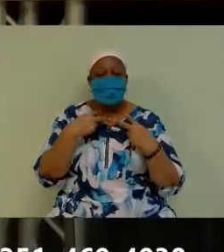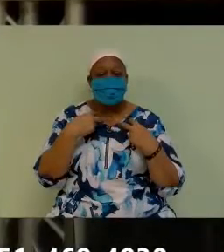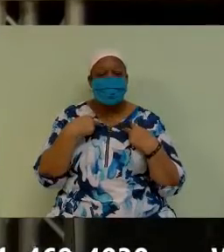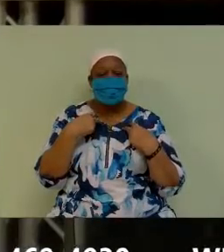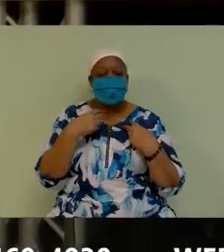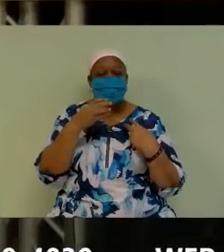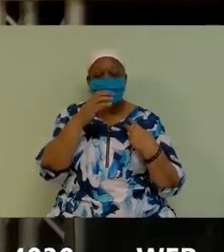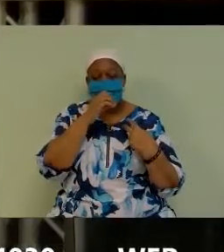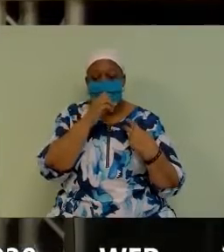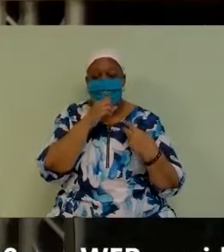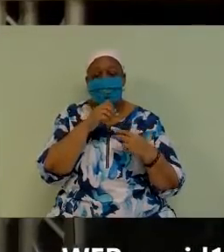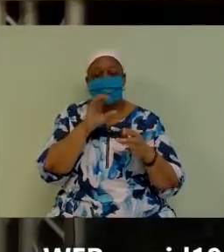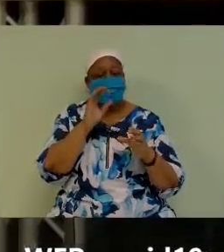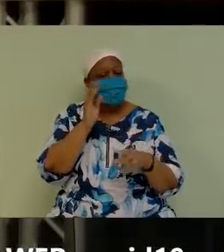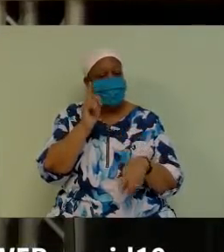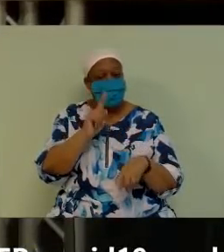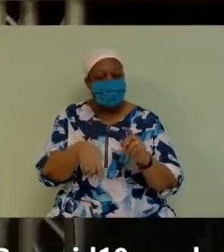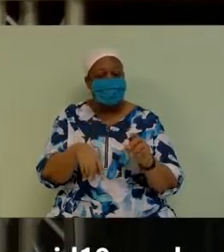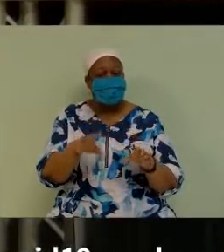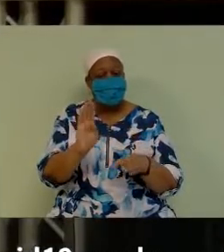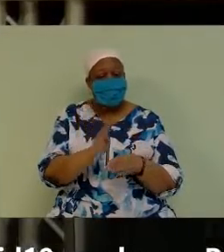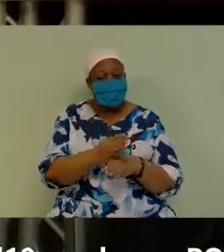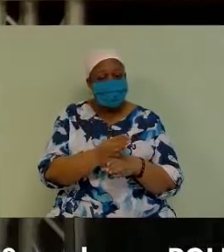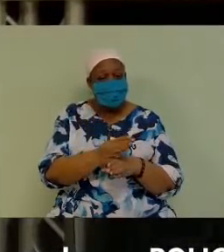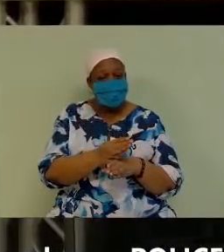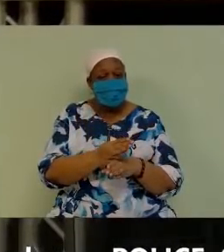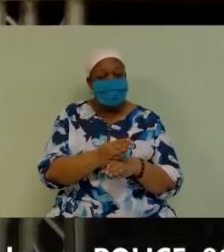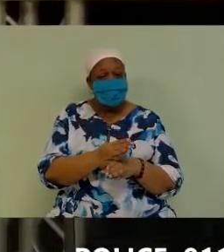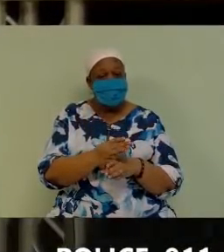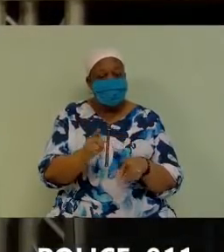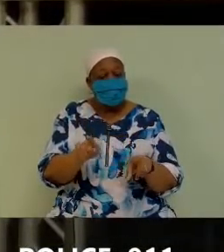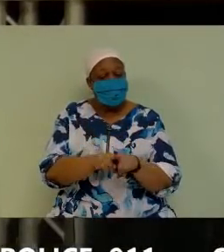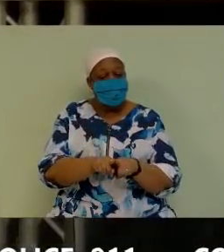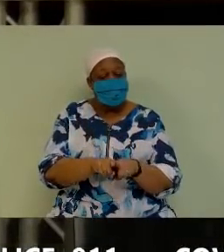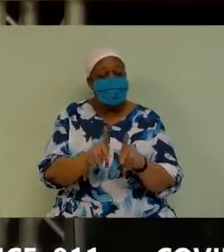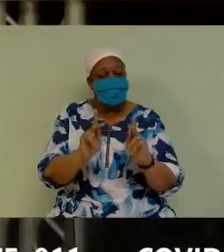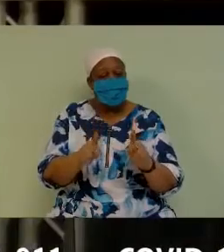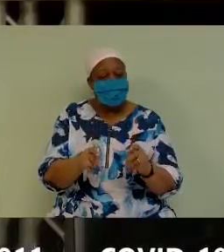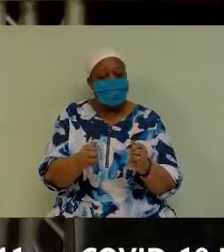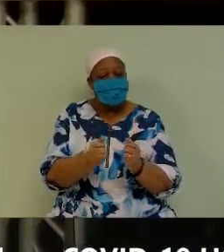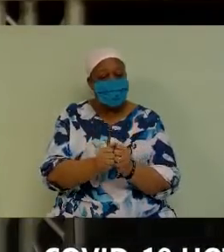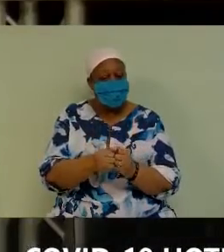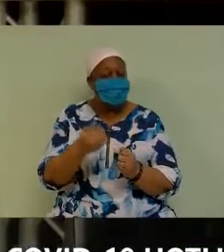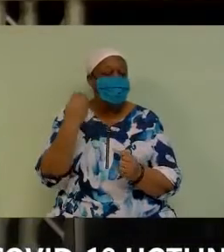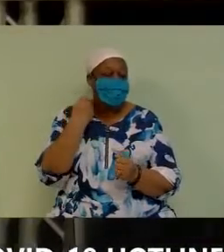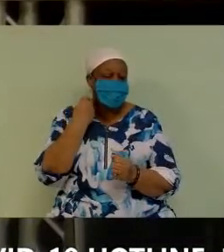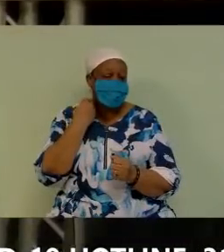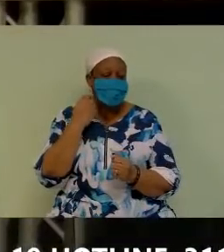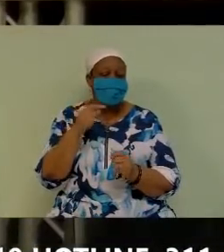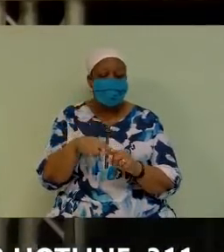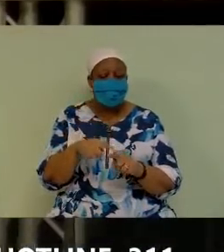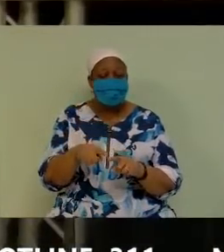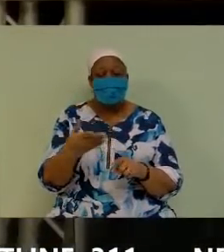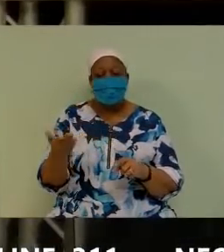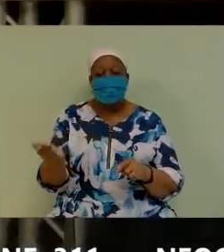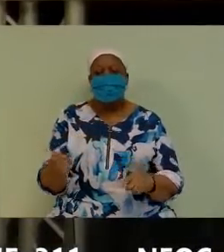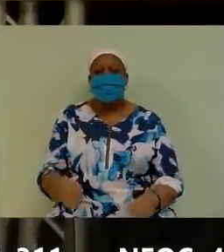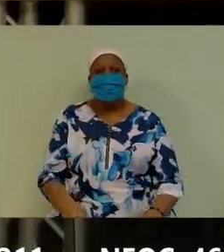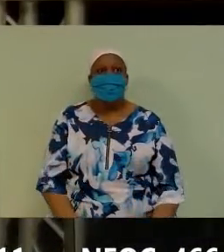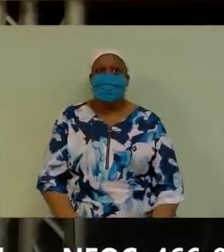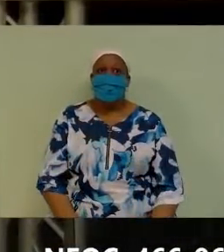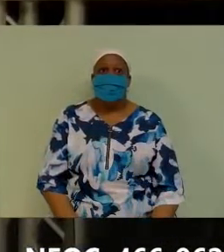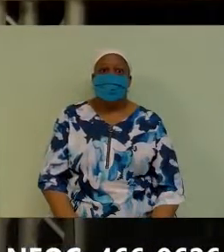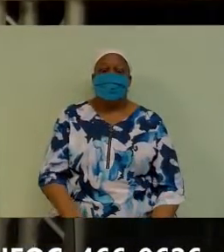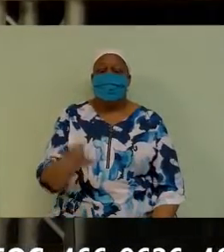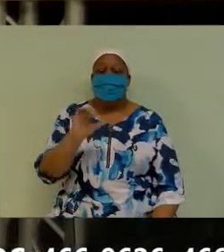the CDC came out also with a statement making sure that persons were aware that the virus can be transmitted by symptomatic